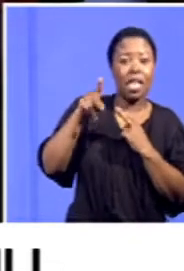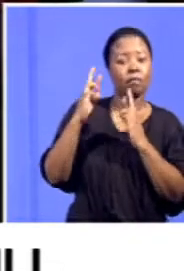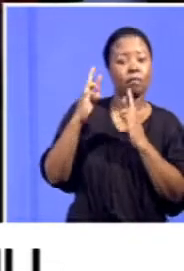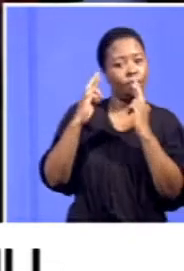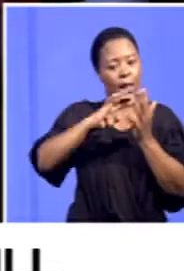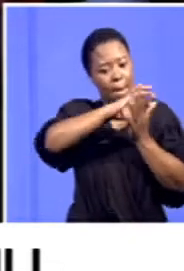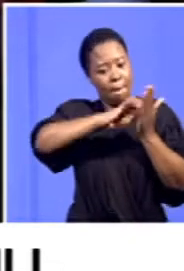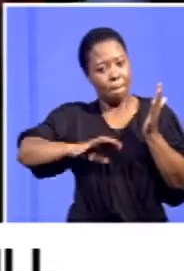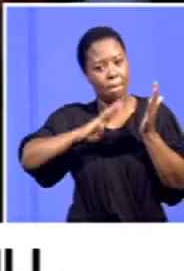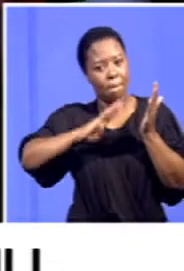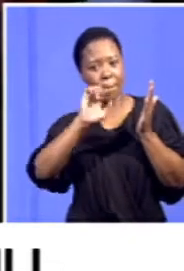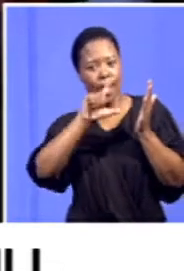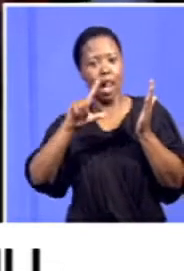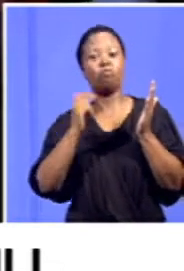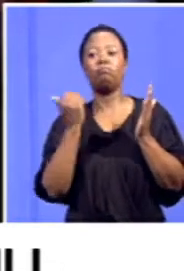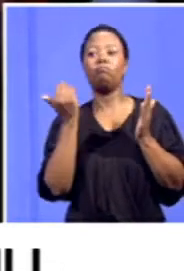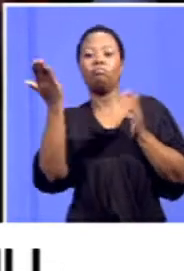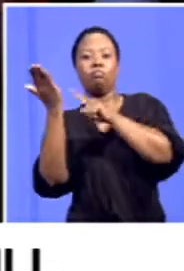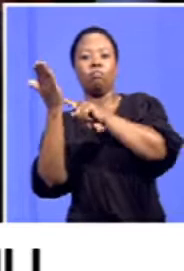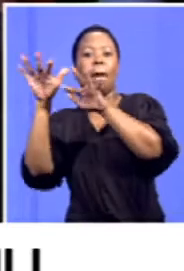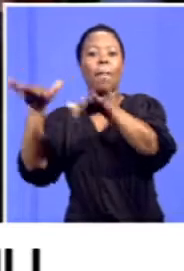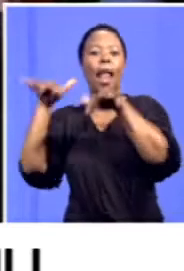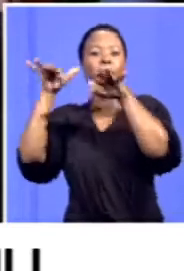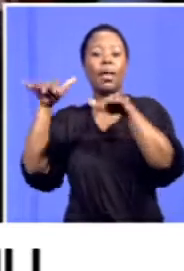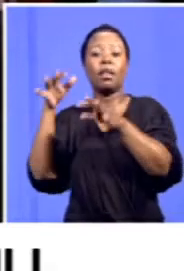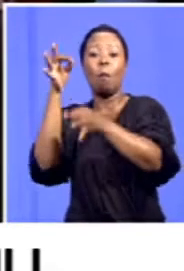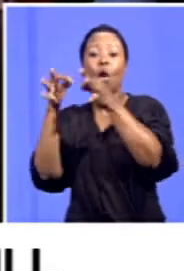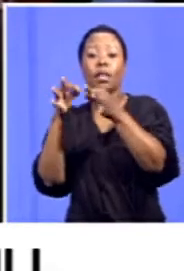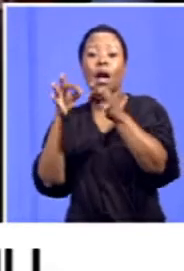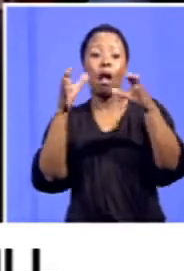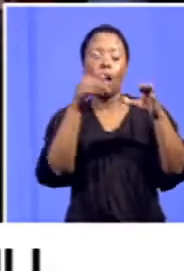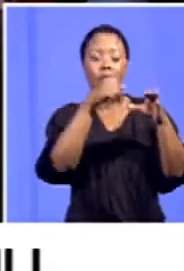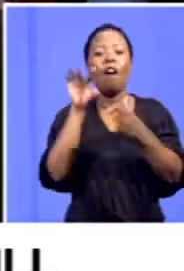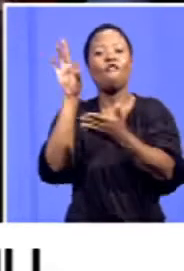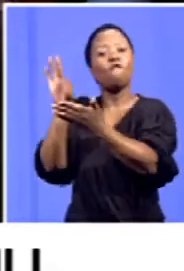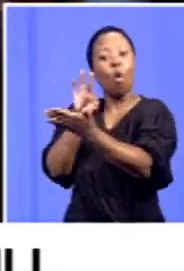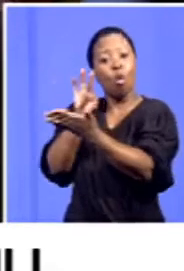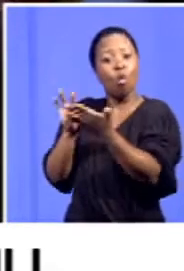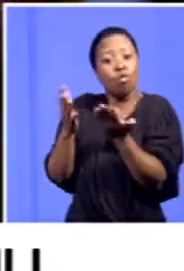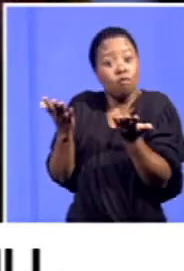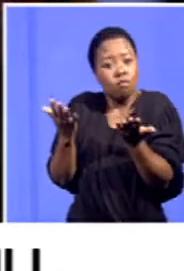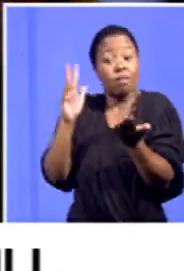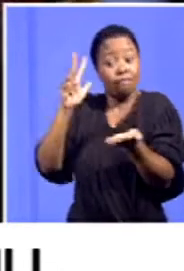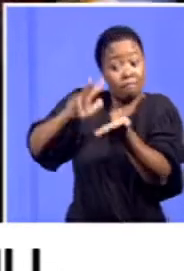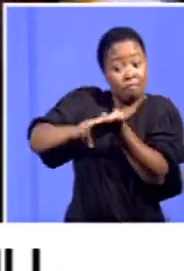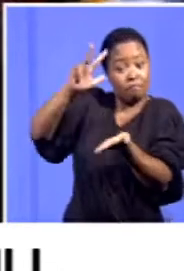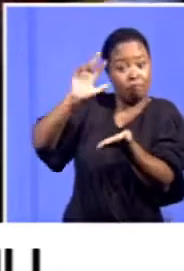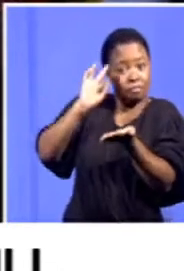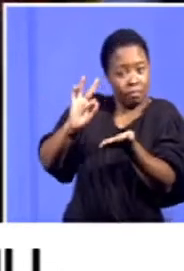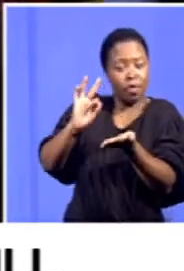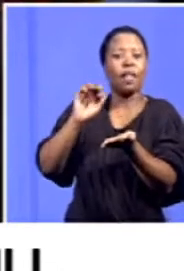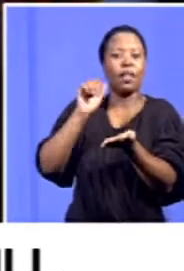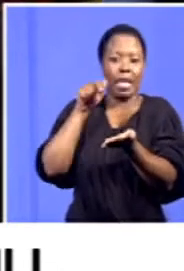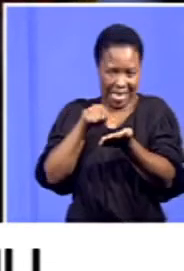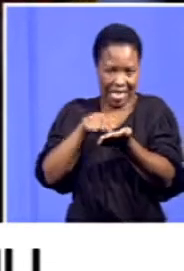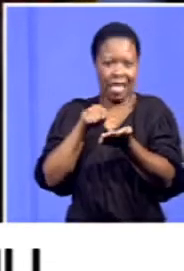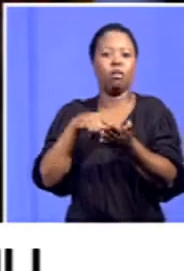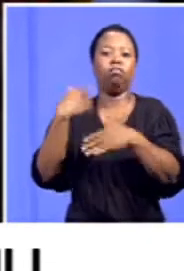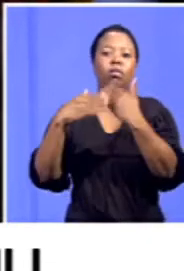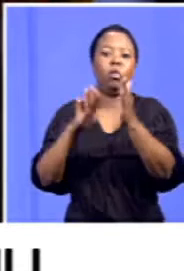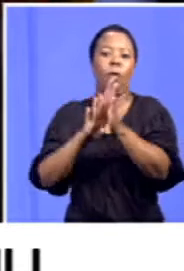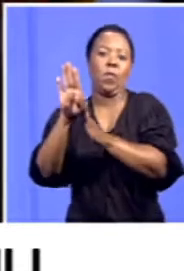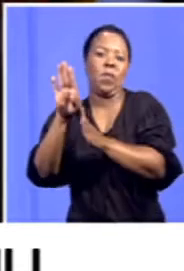tabled before Parliament, where various political parties will have to vote for it, will actually pass, and through that the plight of